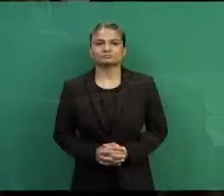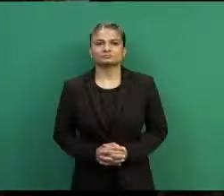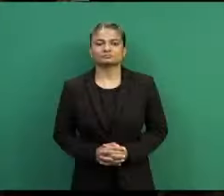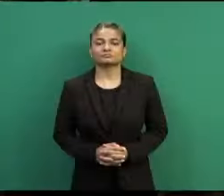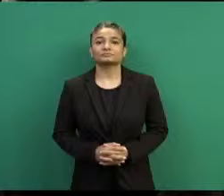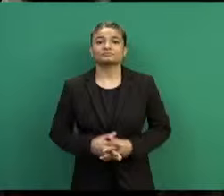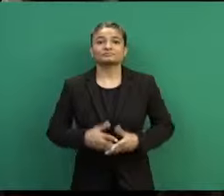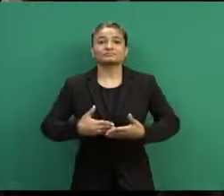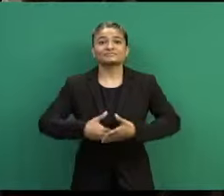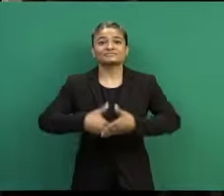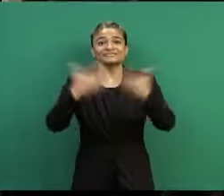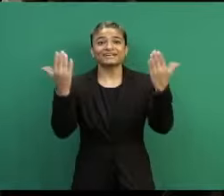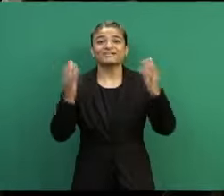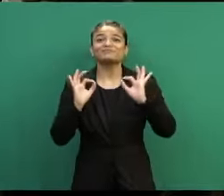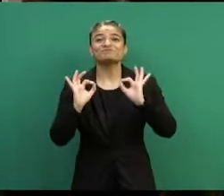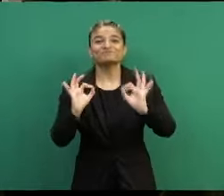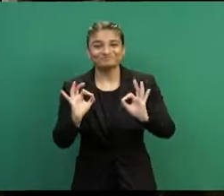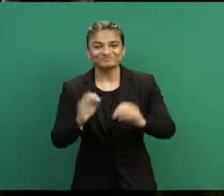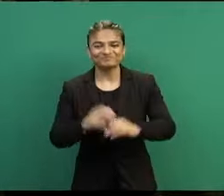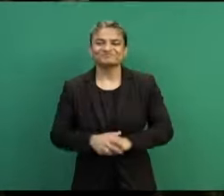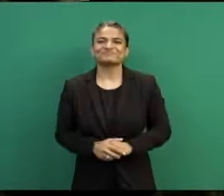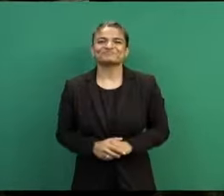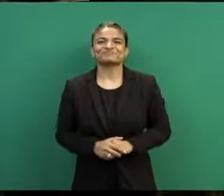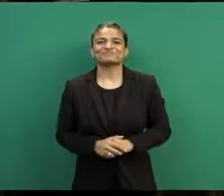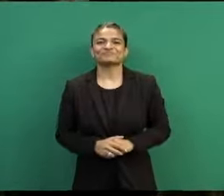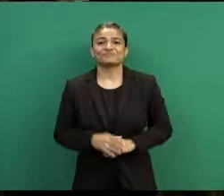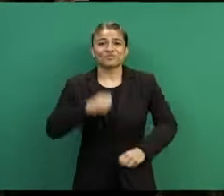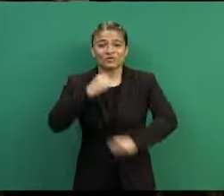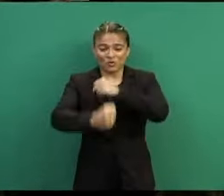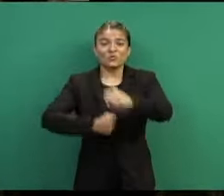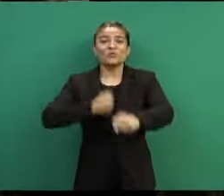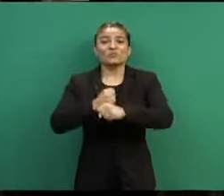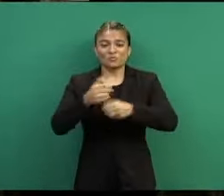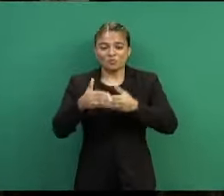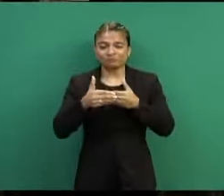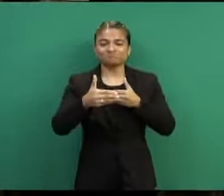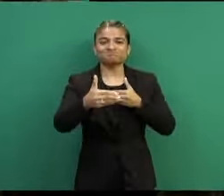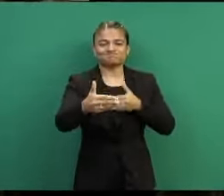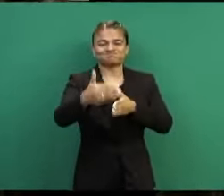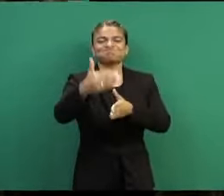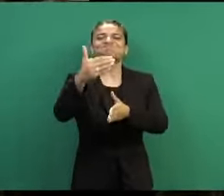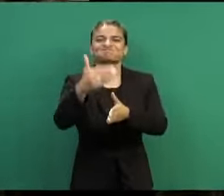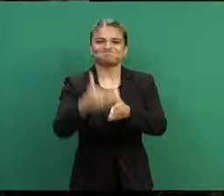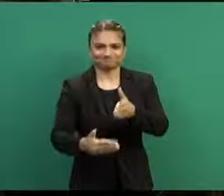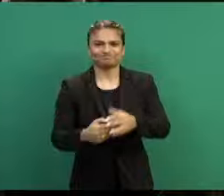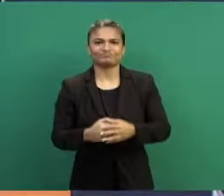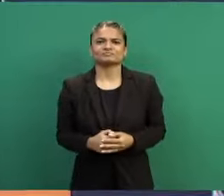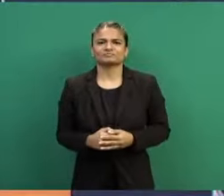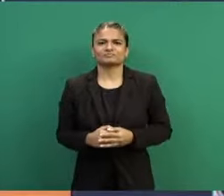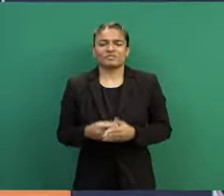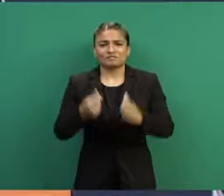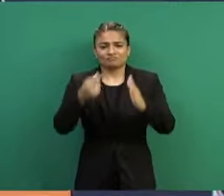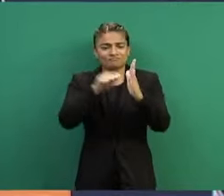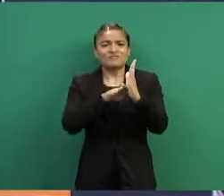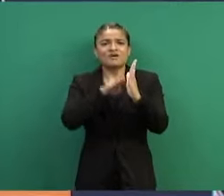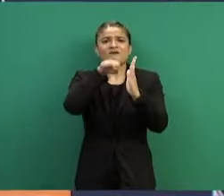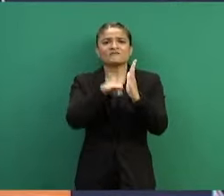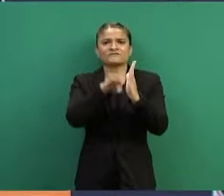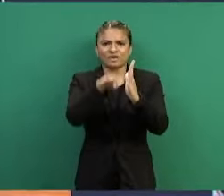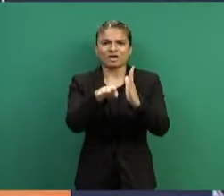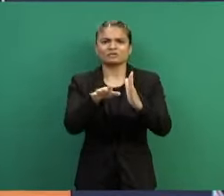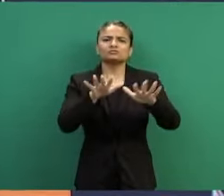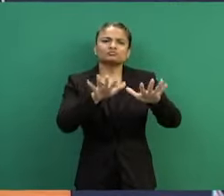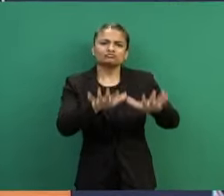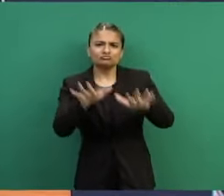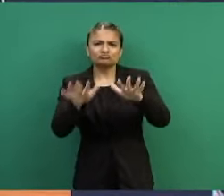good day. As we approach the end of the year, easing headline inflation and